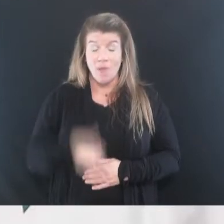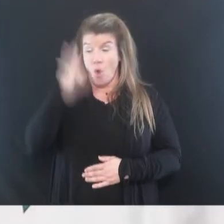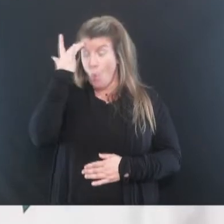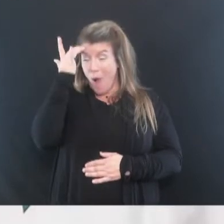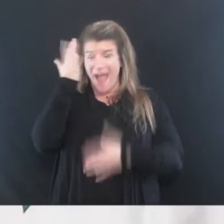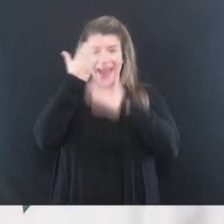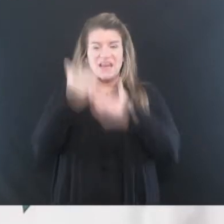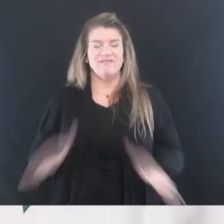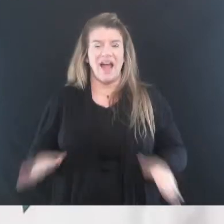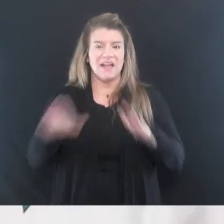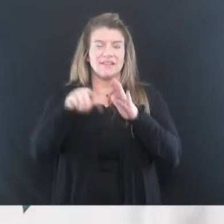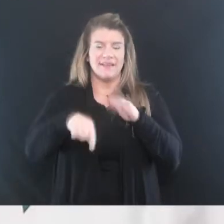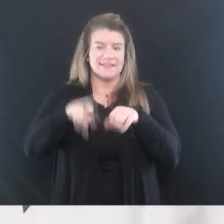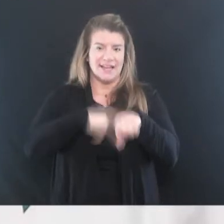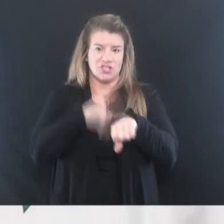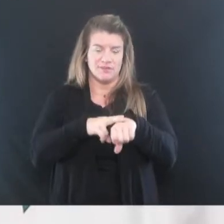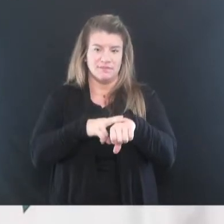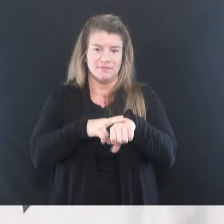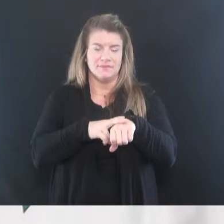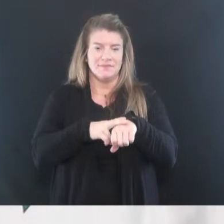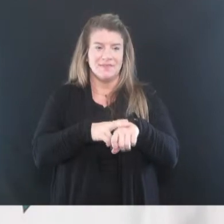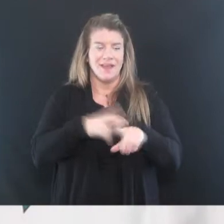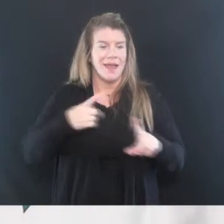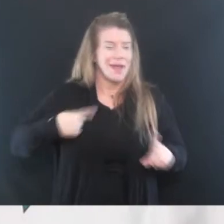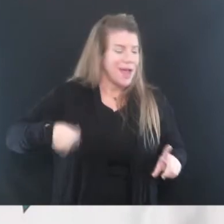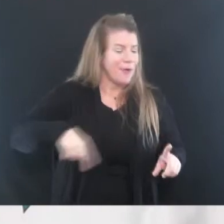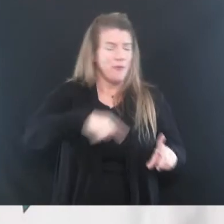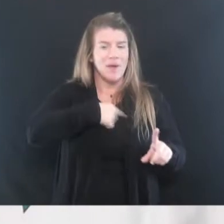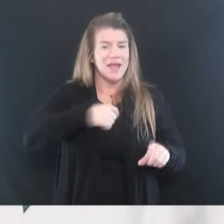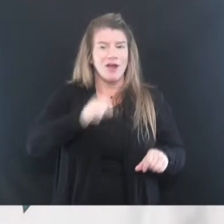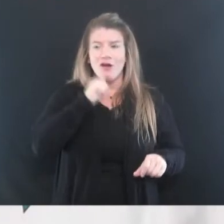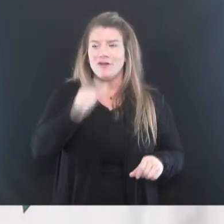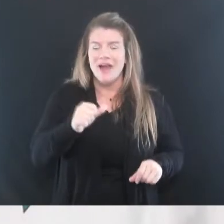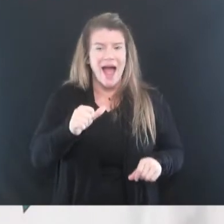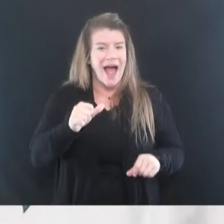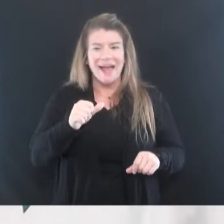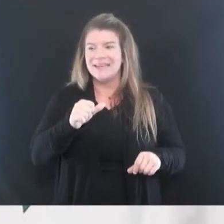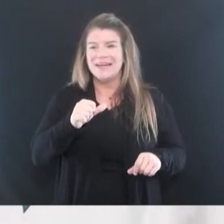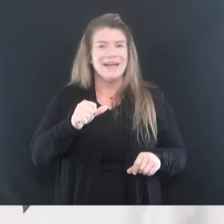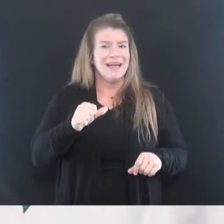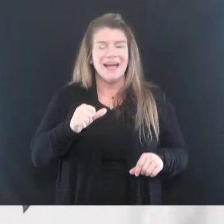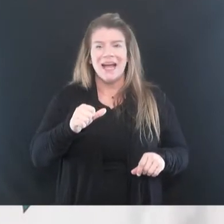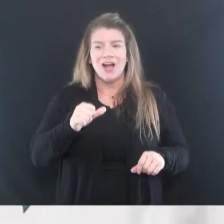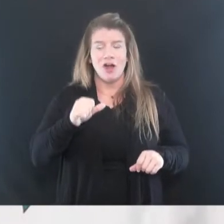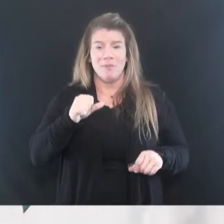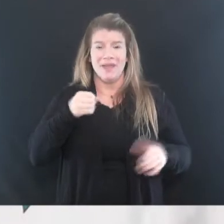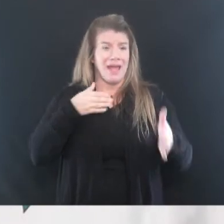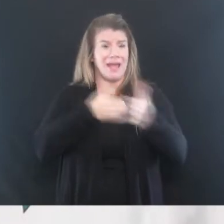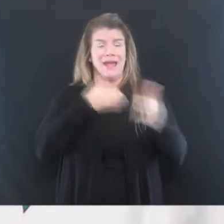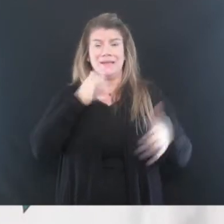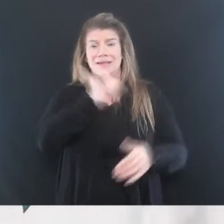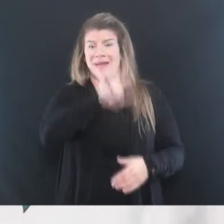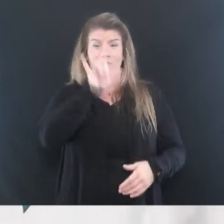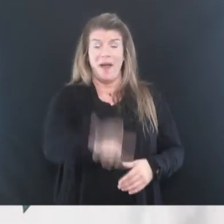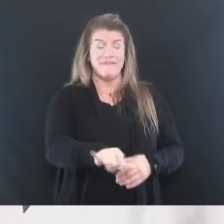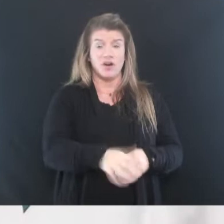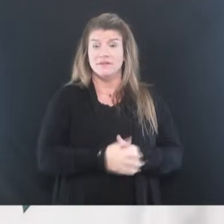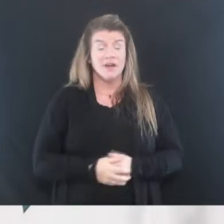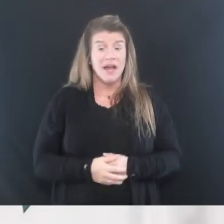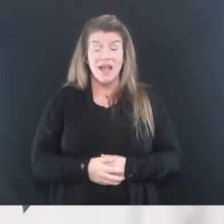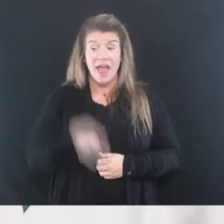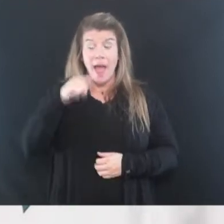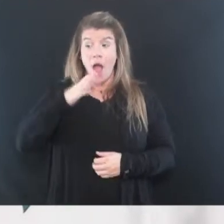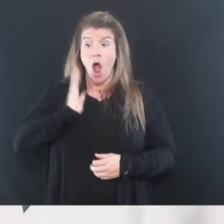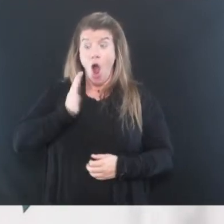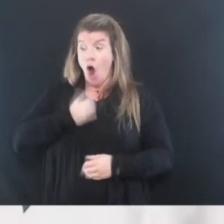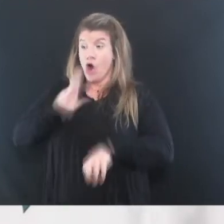this nation, and we absolutely are not totally invincible forever. You know, this nation is strong beyond all